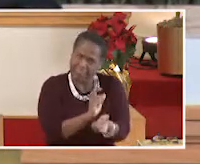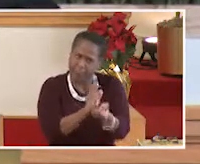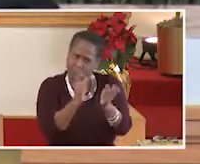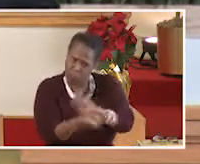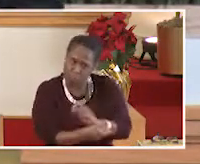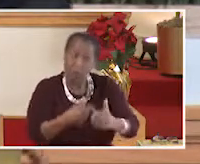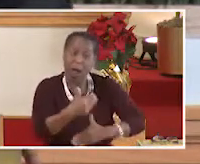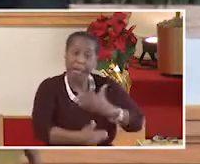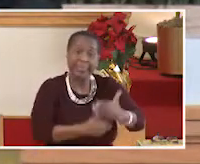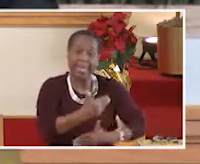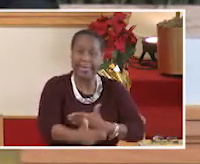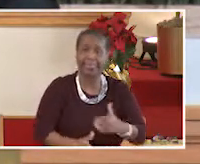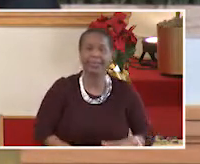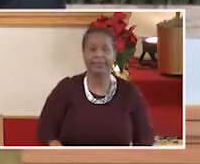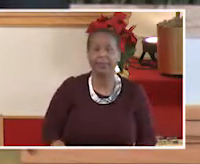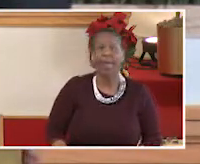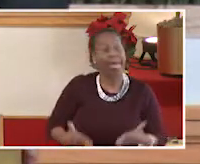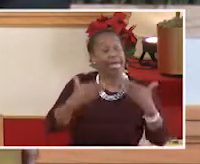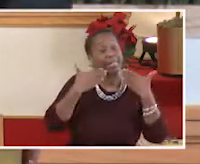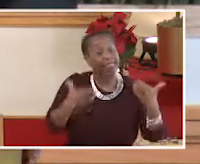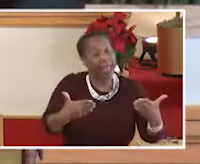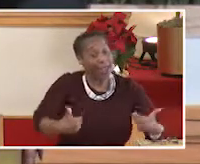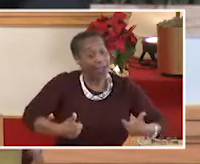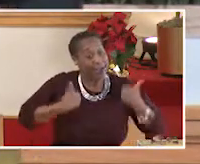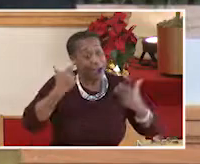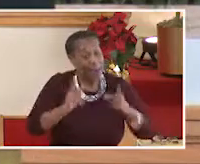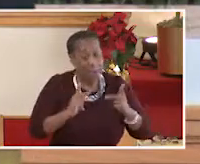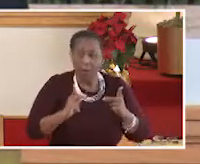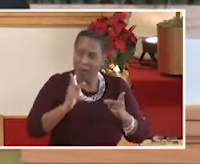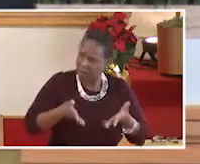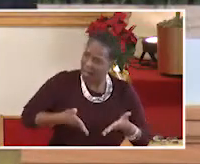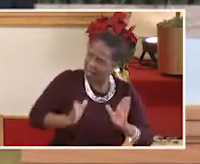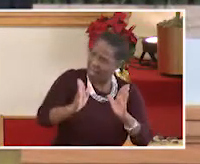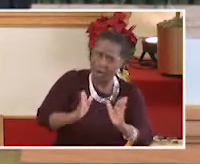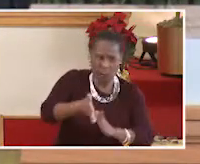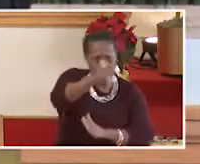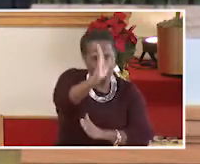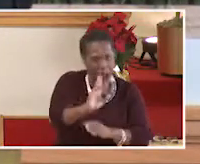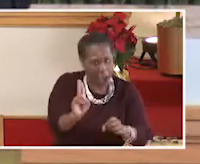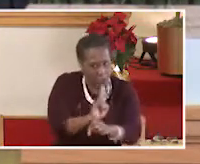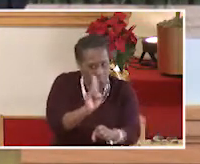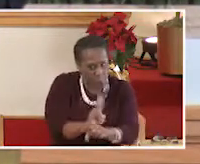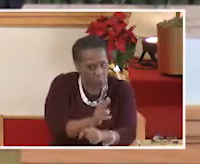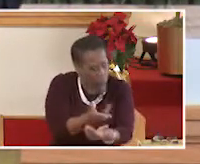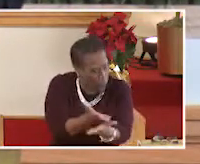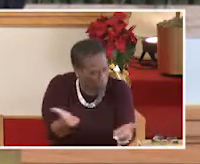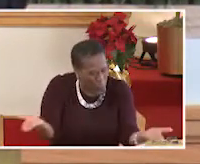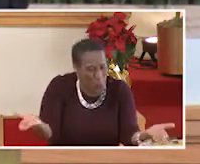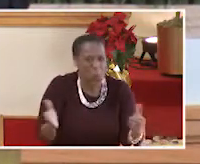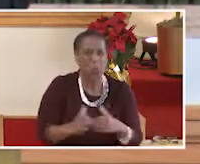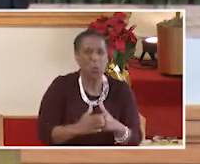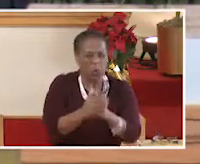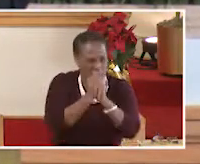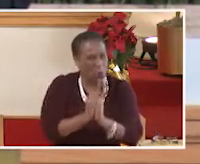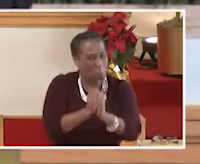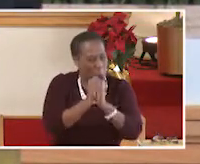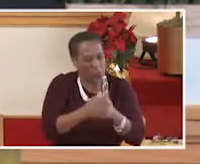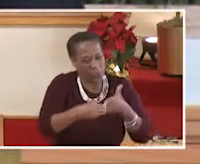this moment. We thank our young people for allowing God to use them to participate in worship